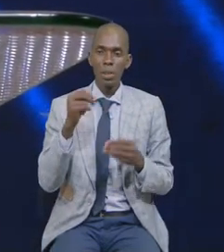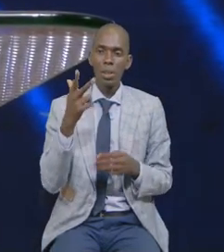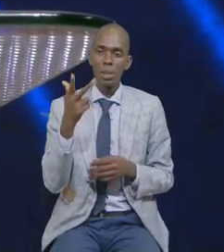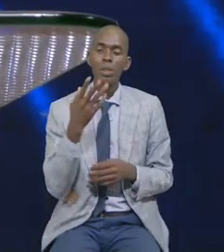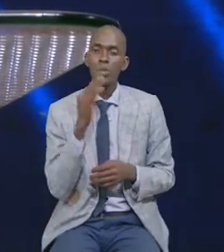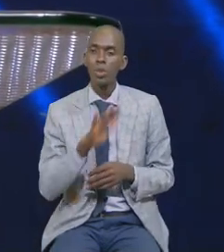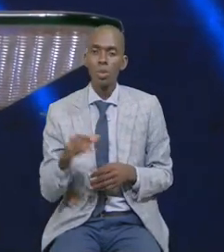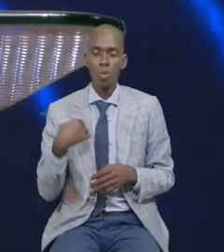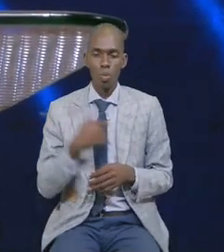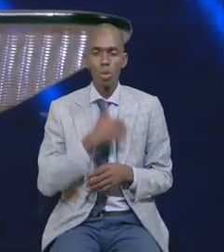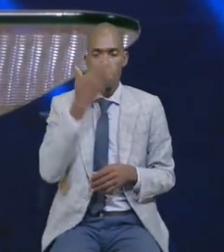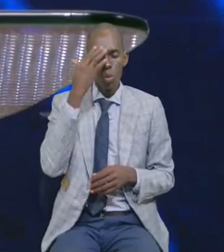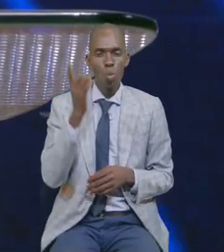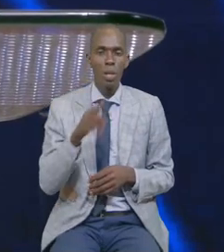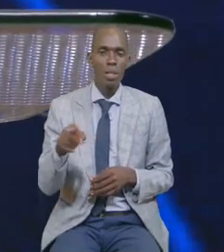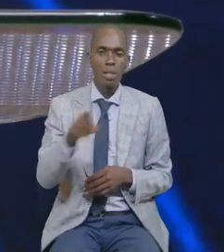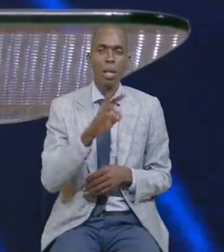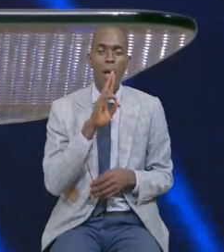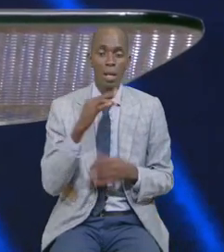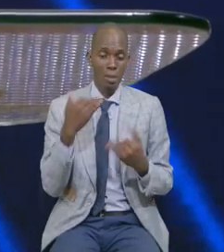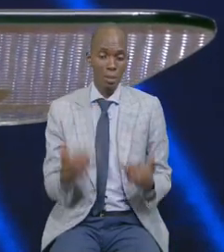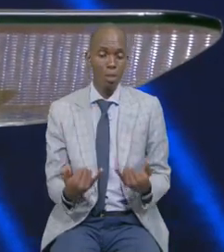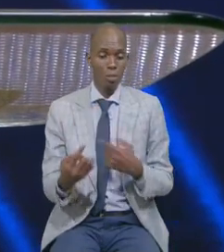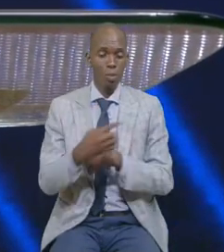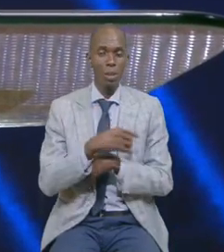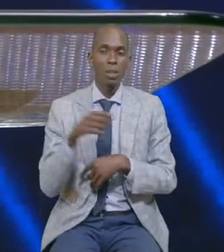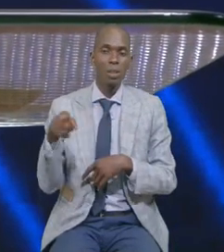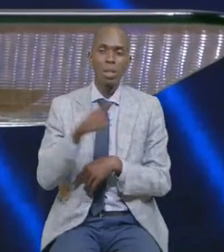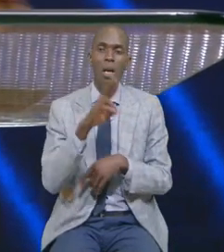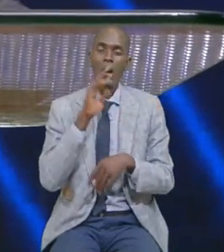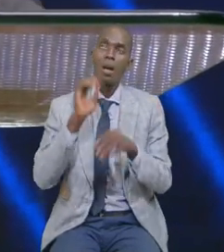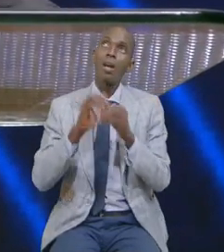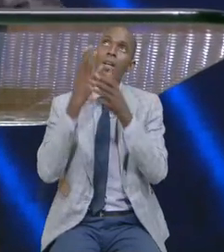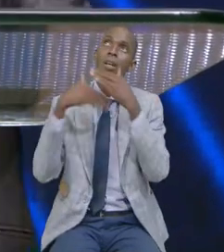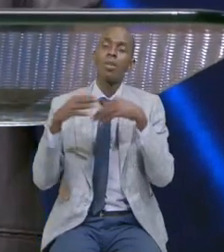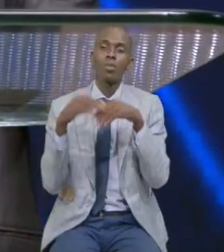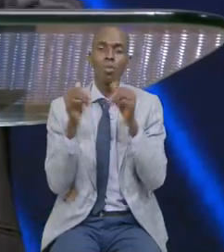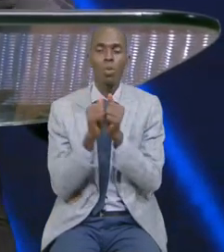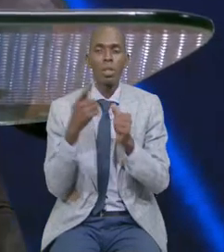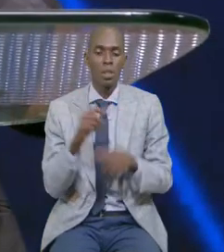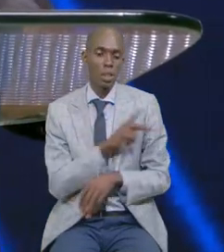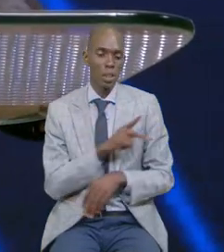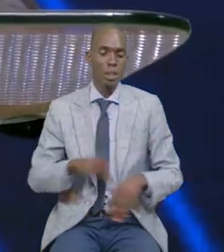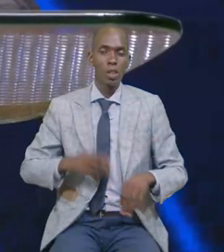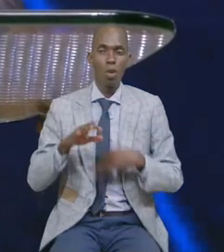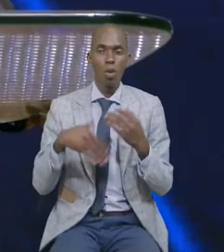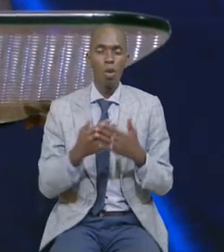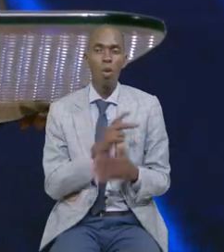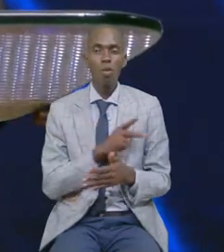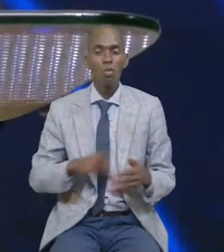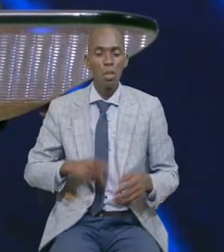where they are today. They're in heaven. Well, there was the King of Kings and the Lord of Lords, because the Lord delivered